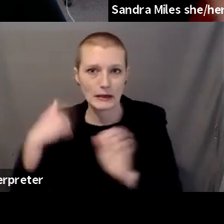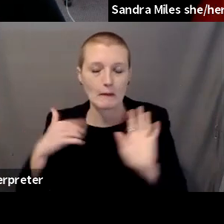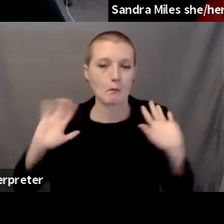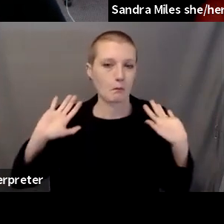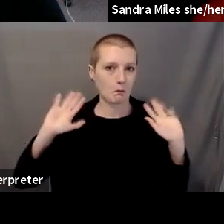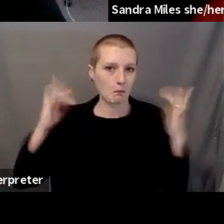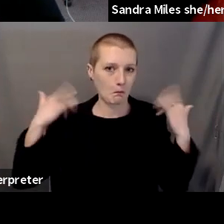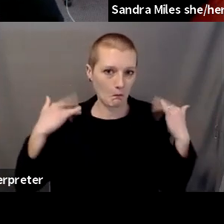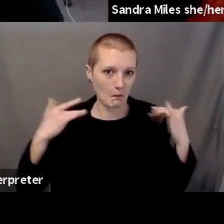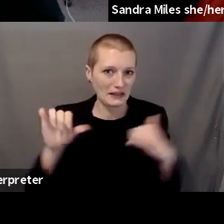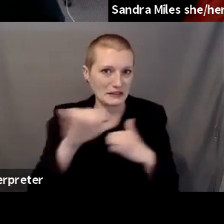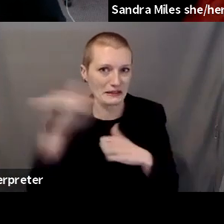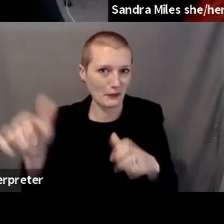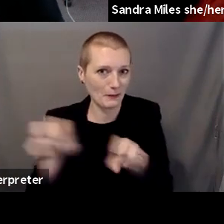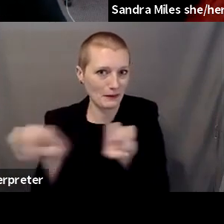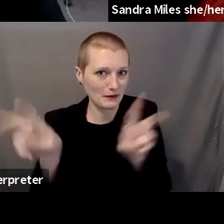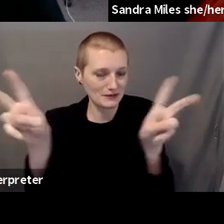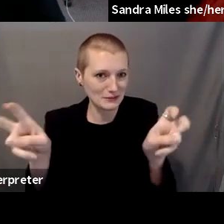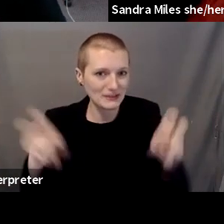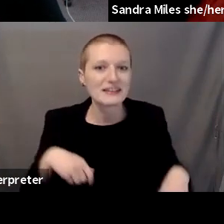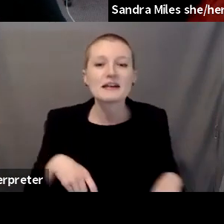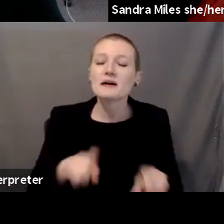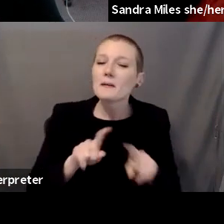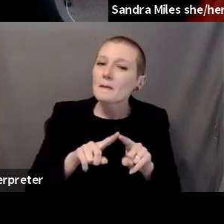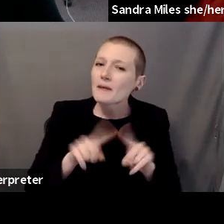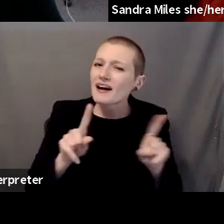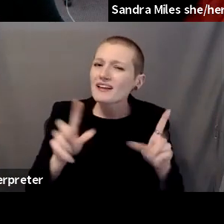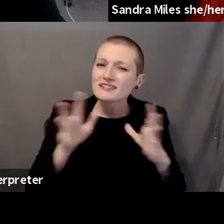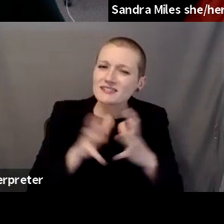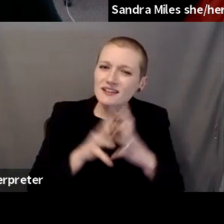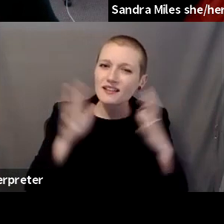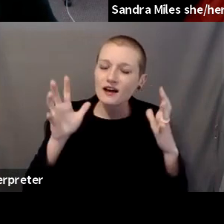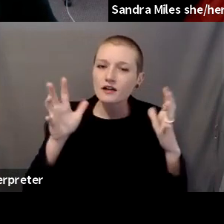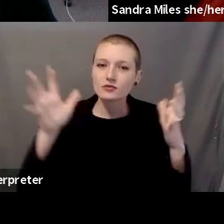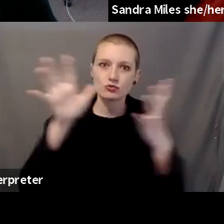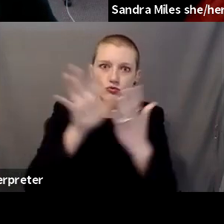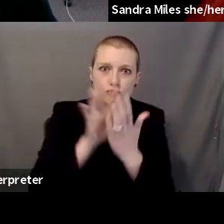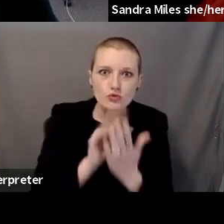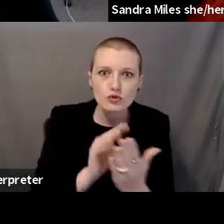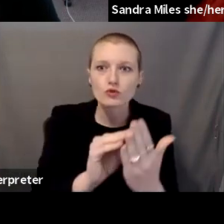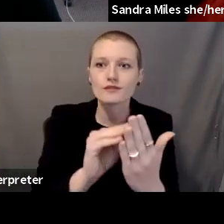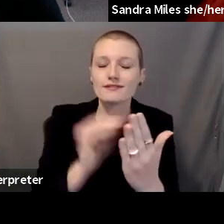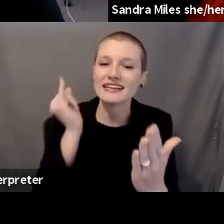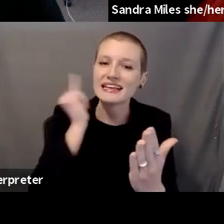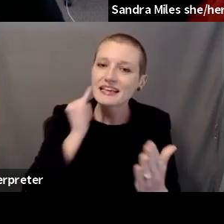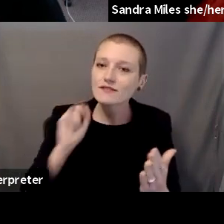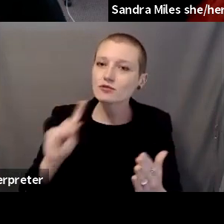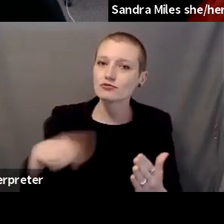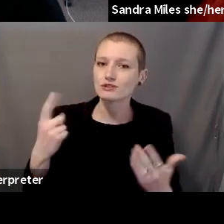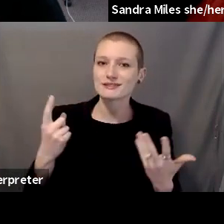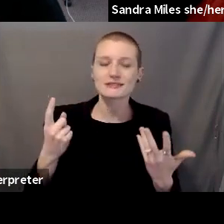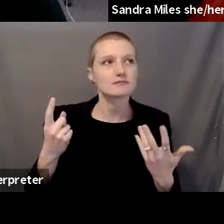whole panel in itself, but there's so much that you can learn just by taking the time to just want to